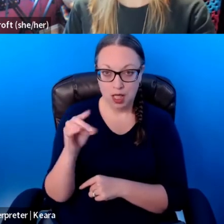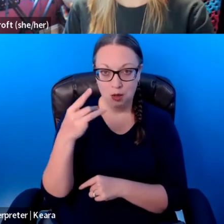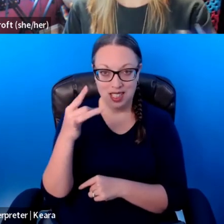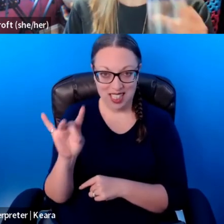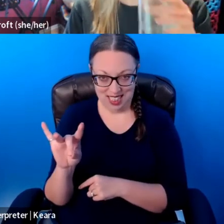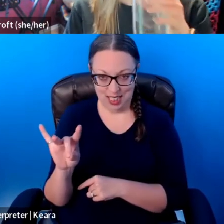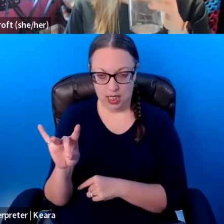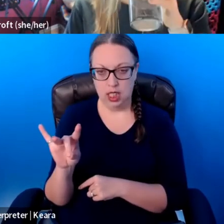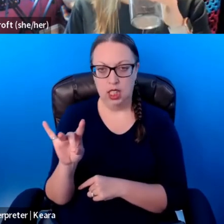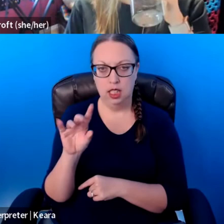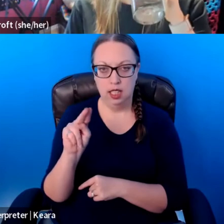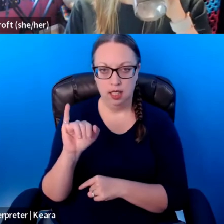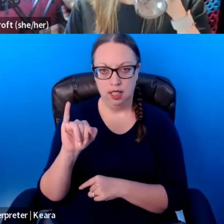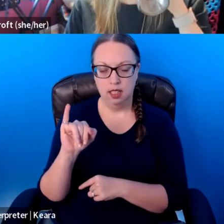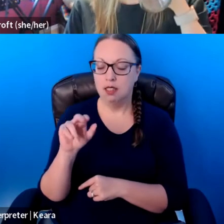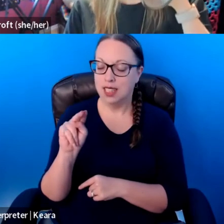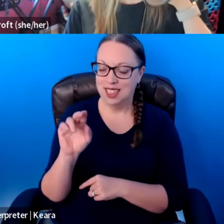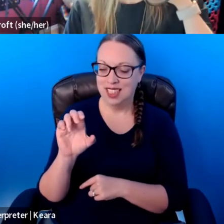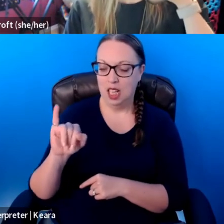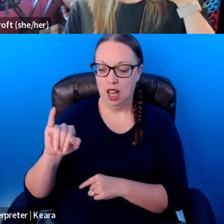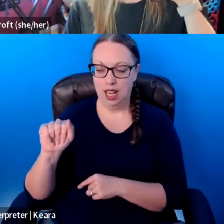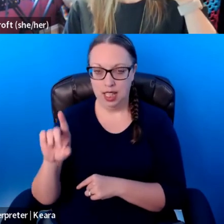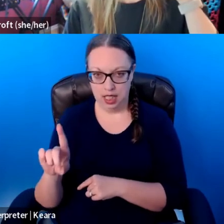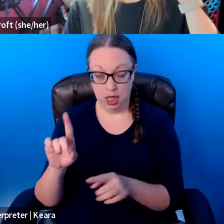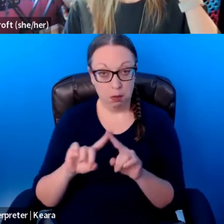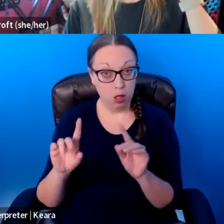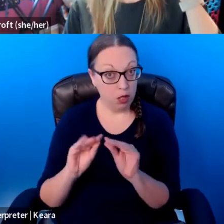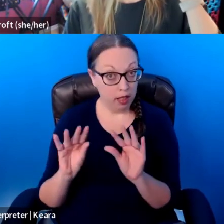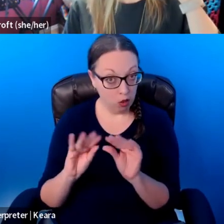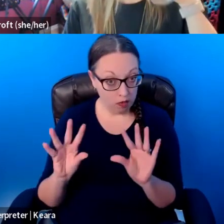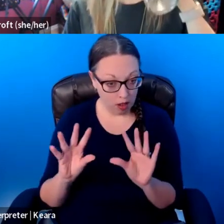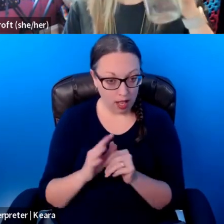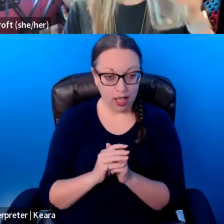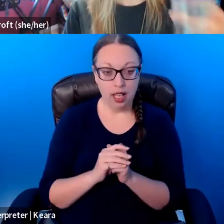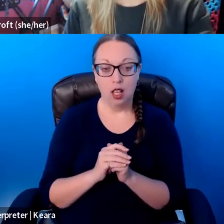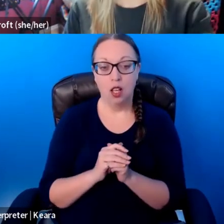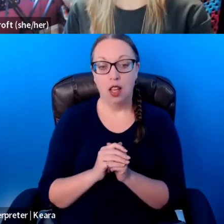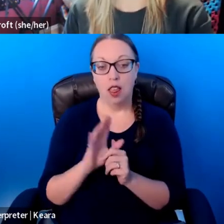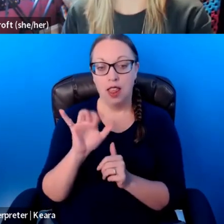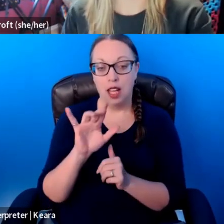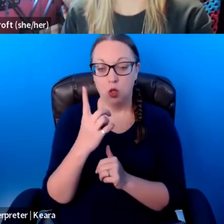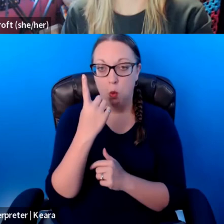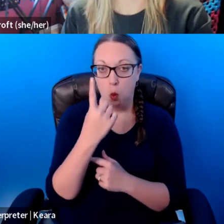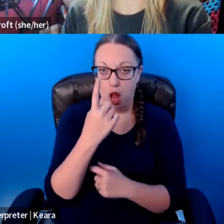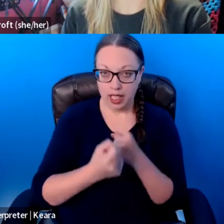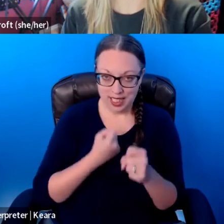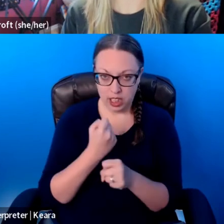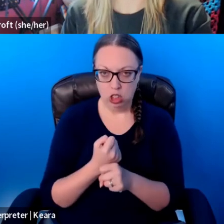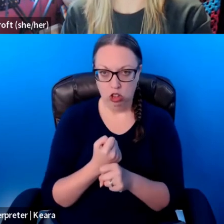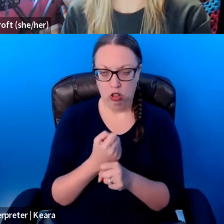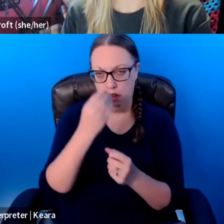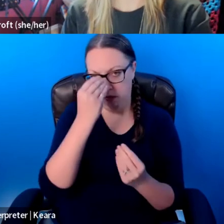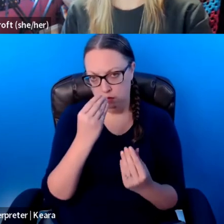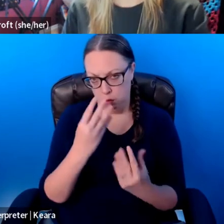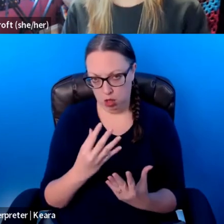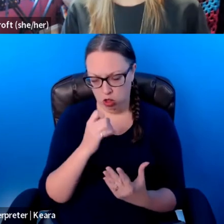2017-2018 round of NCIAD. But just to clarify, it's only 1 year of data. I don't remember off